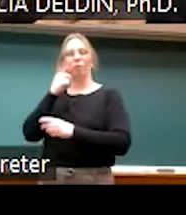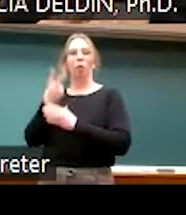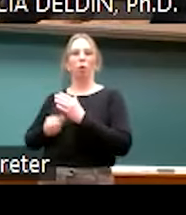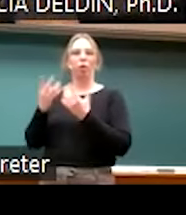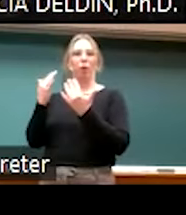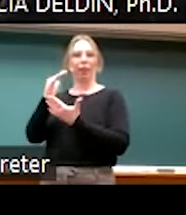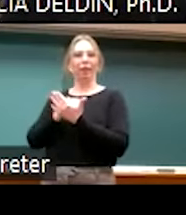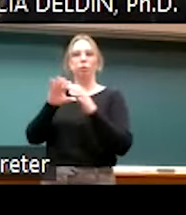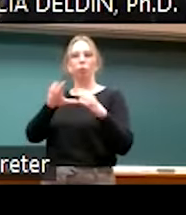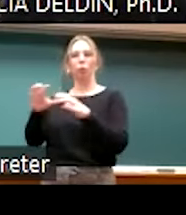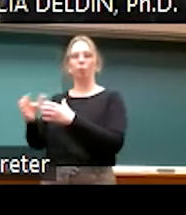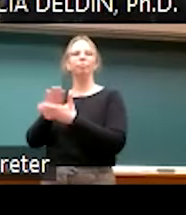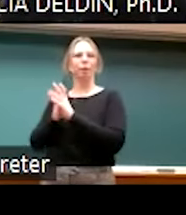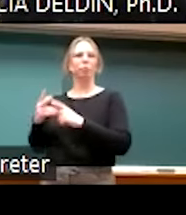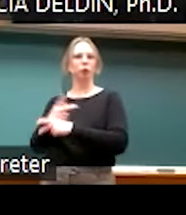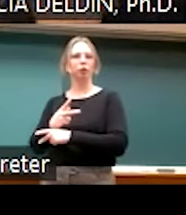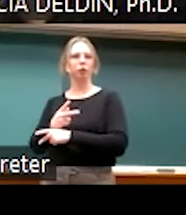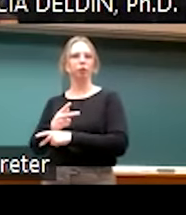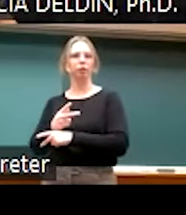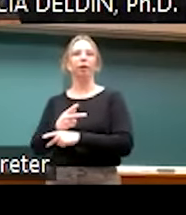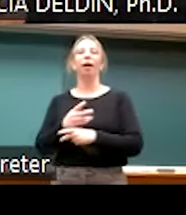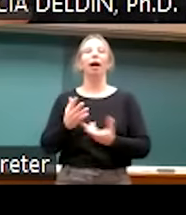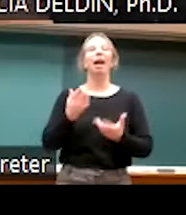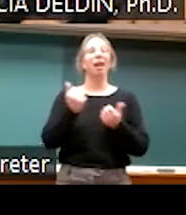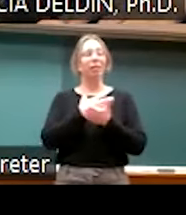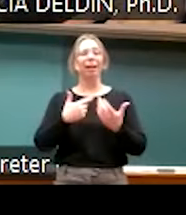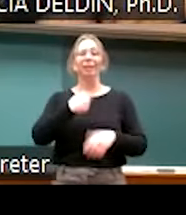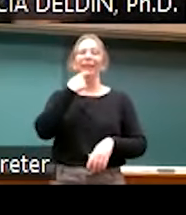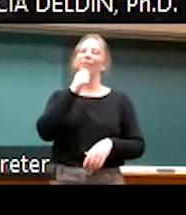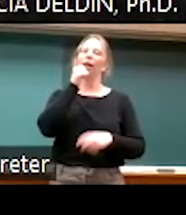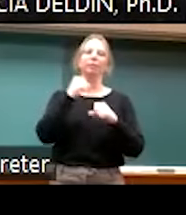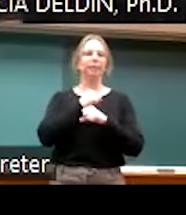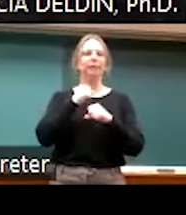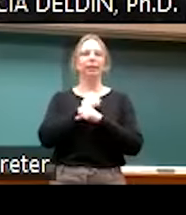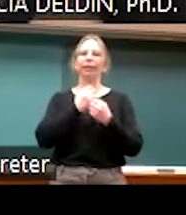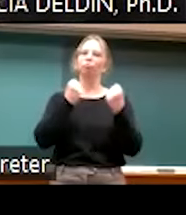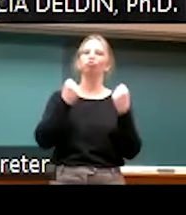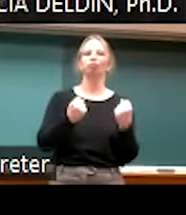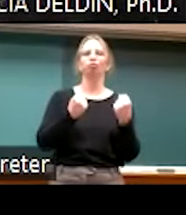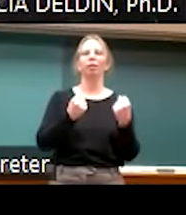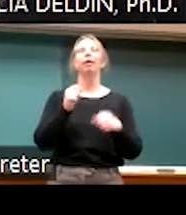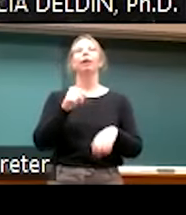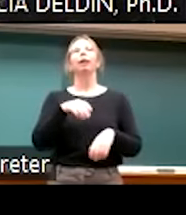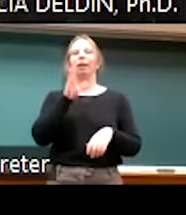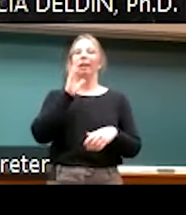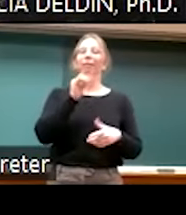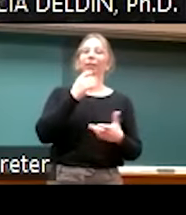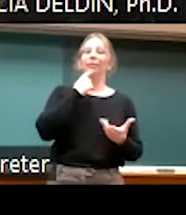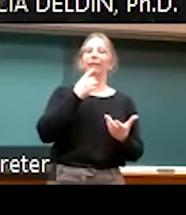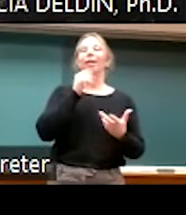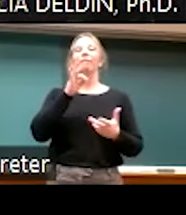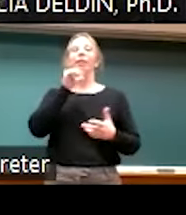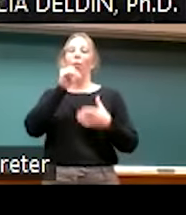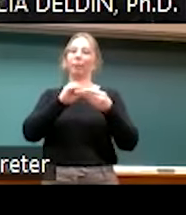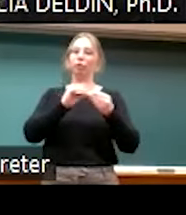say. Well, I'll say if it's statistically robust, I won't say that every time. I'll say if it's not, okay? So the things I'm saying are